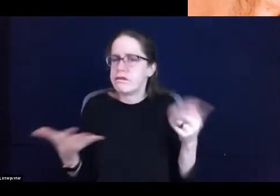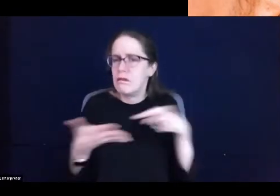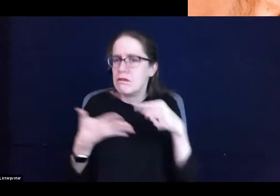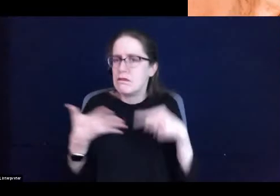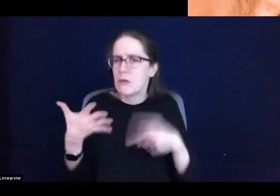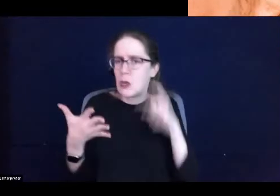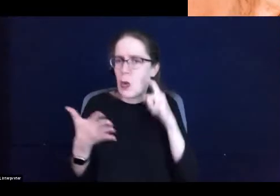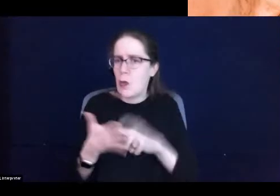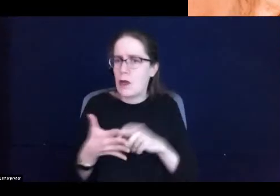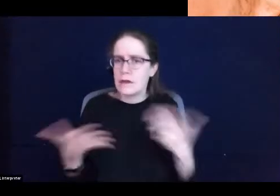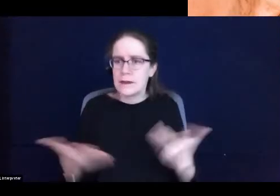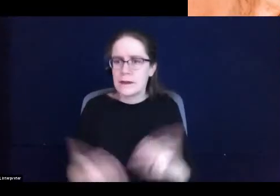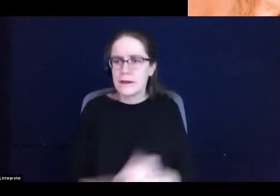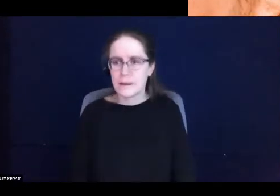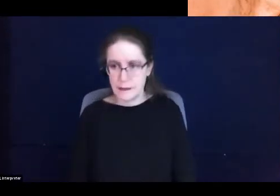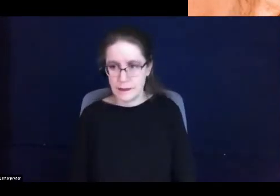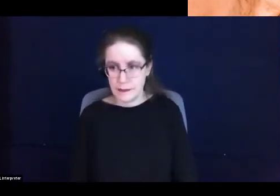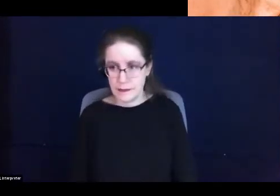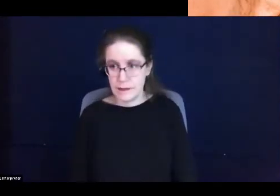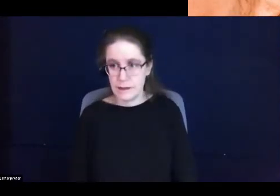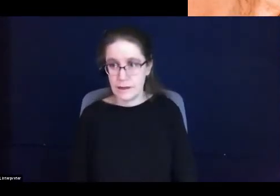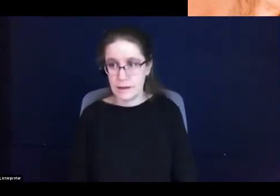notice?